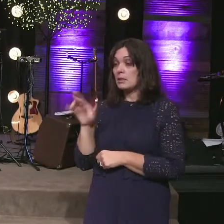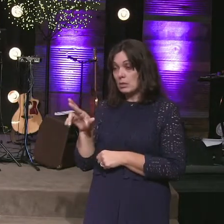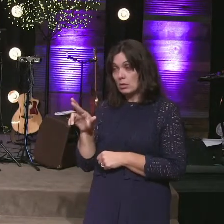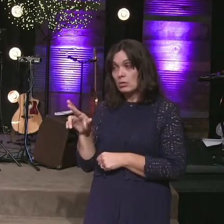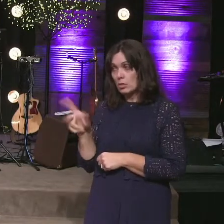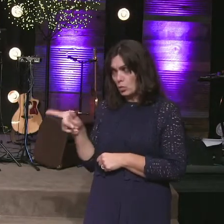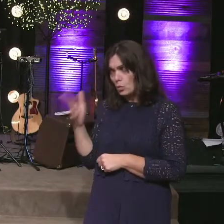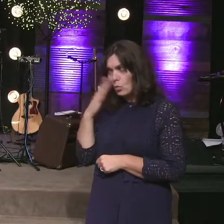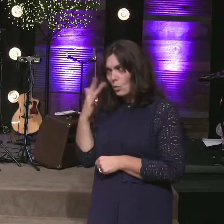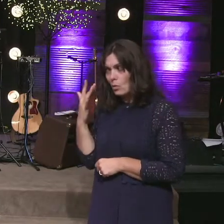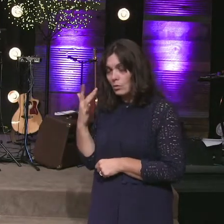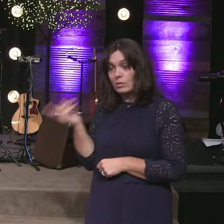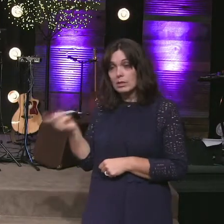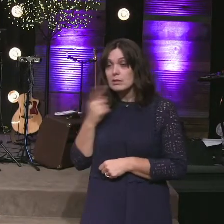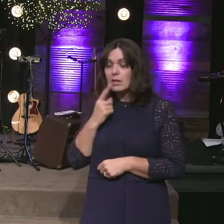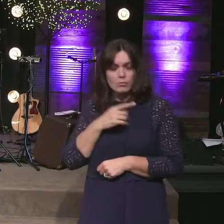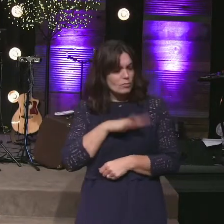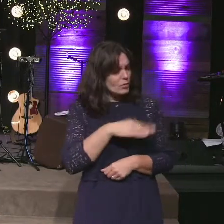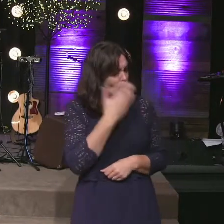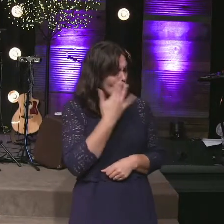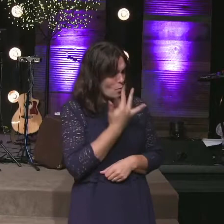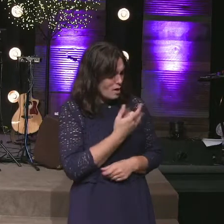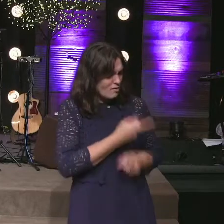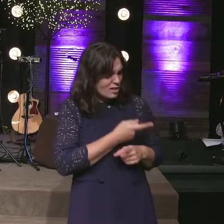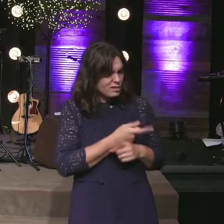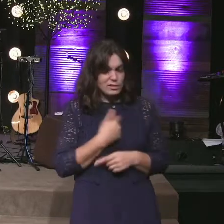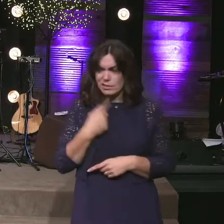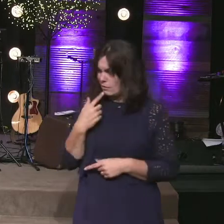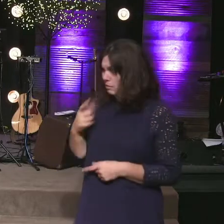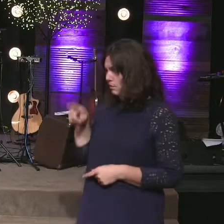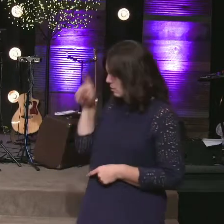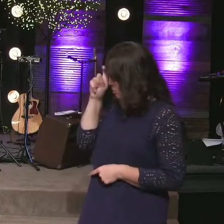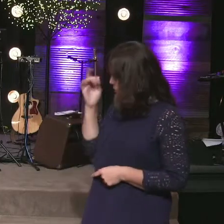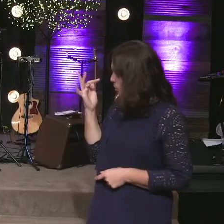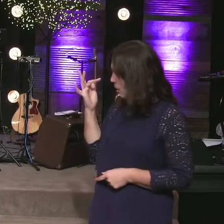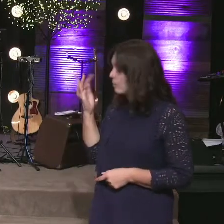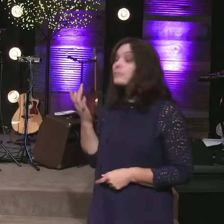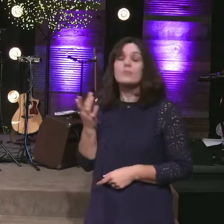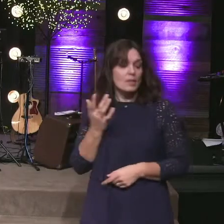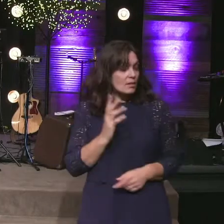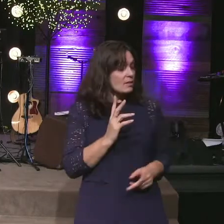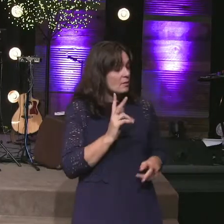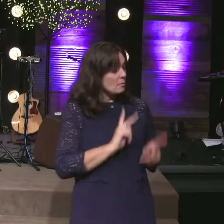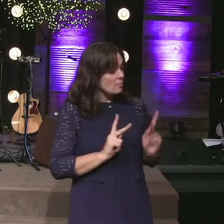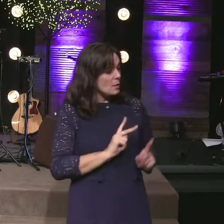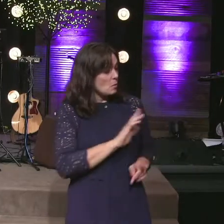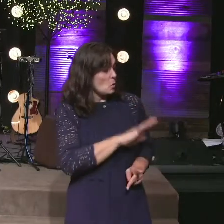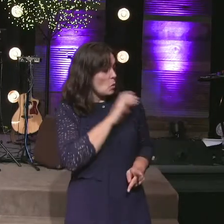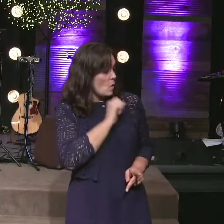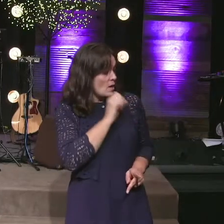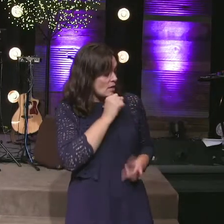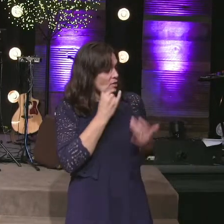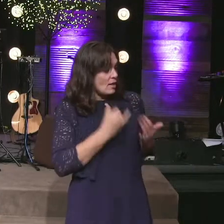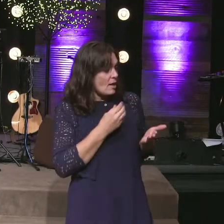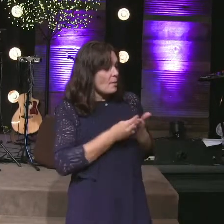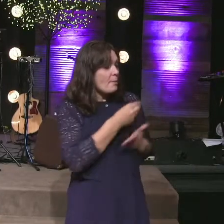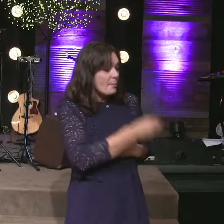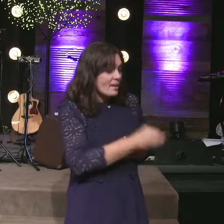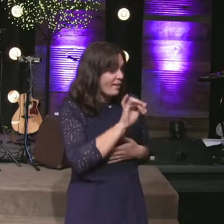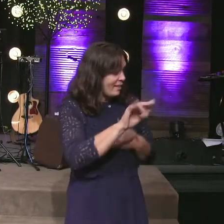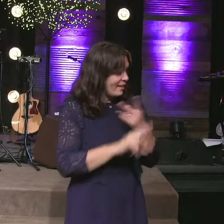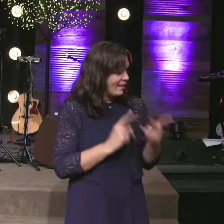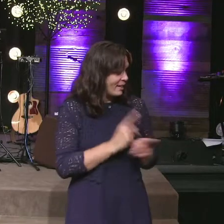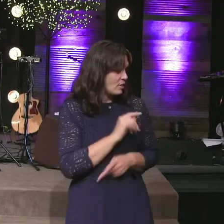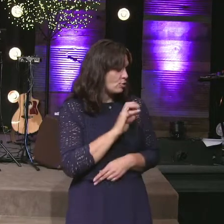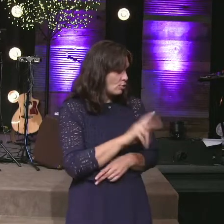you? And I said, no, why? And he said, because it's people your age that are buying trucks nowadays. He